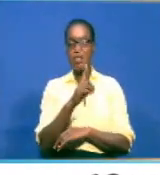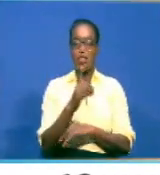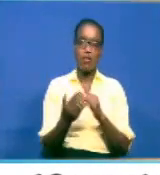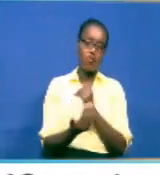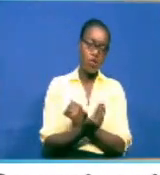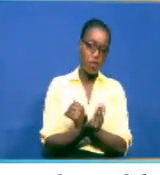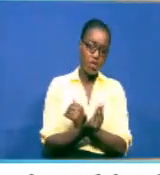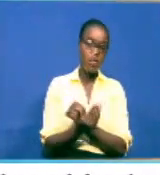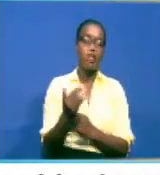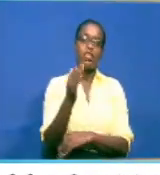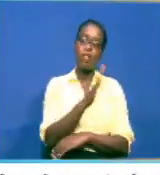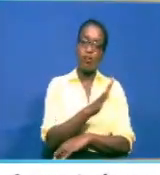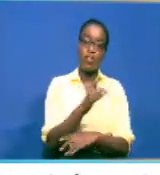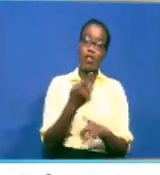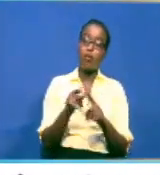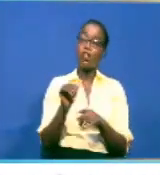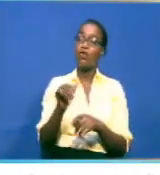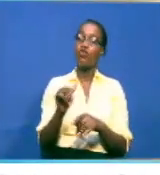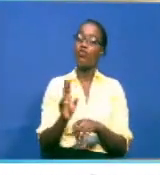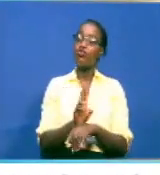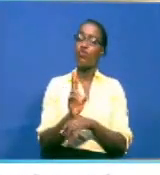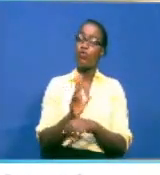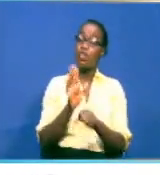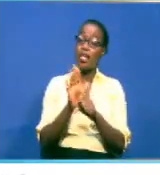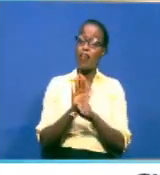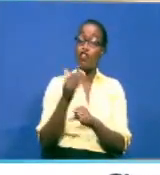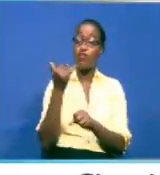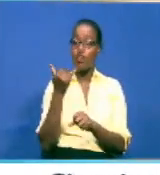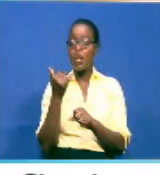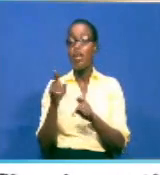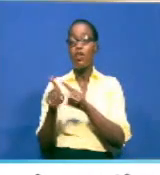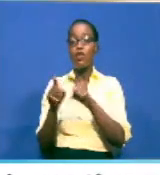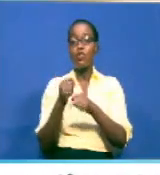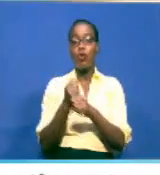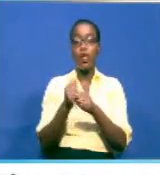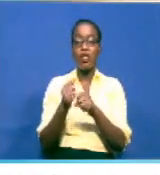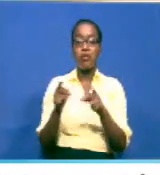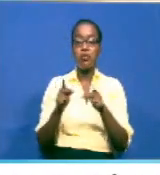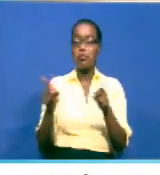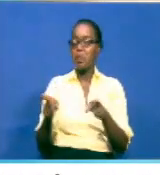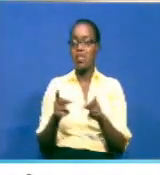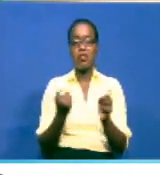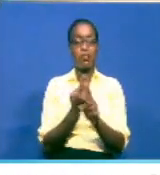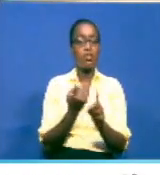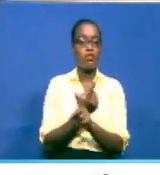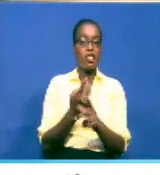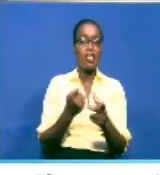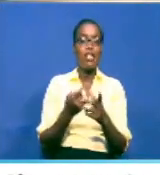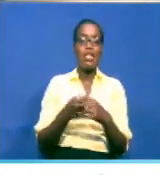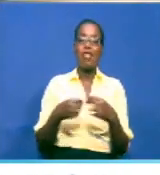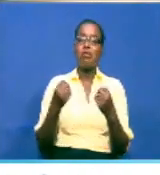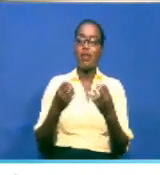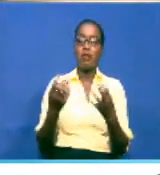evening. But for those of us who frequently use it and are also working on surfaces, then you need to do frequent